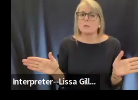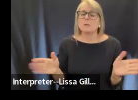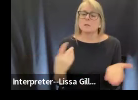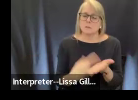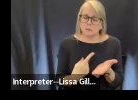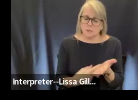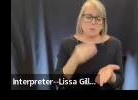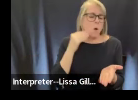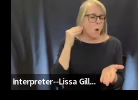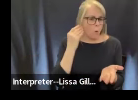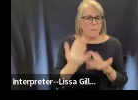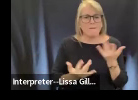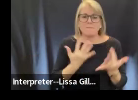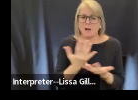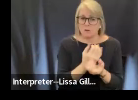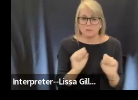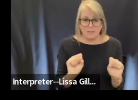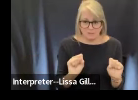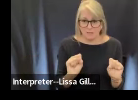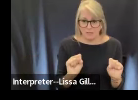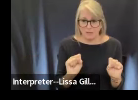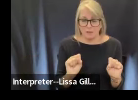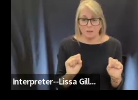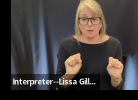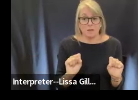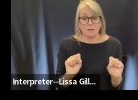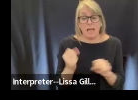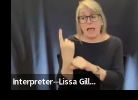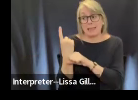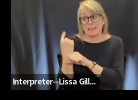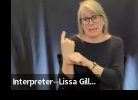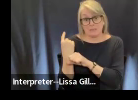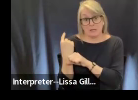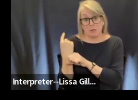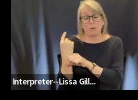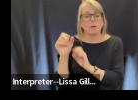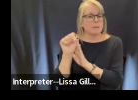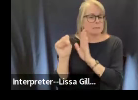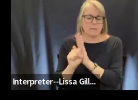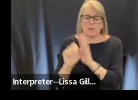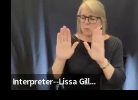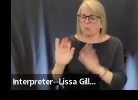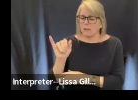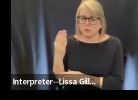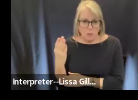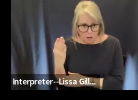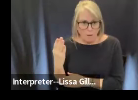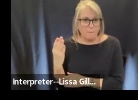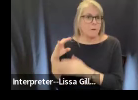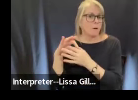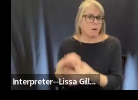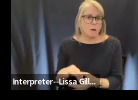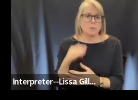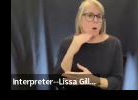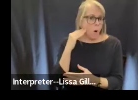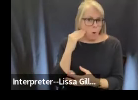in general, because we did a great job as a state last year as it pertained to home fire fatalities.